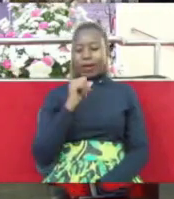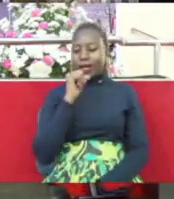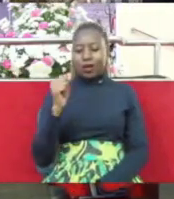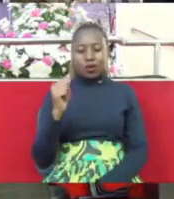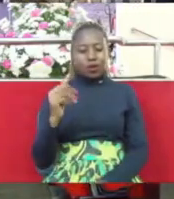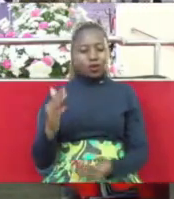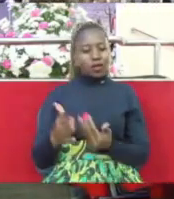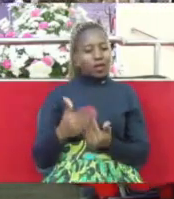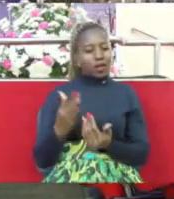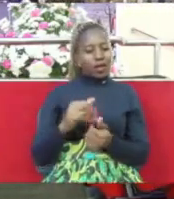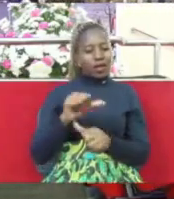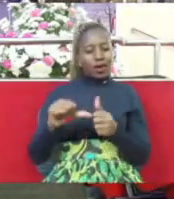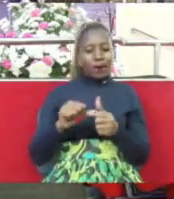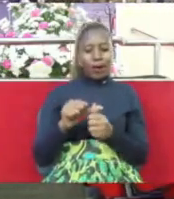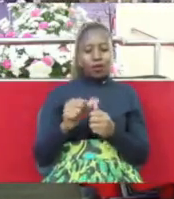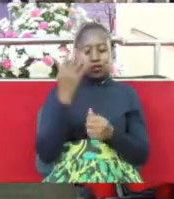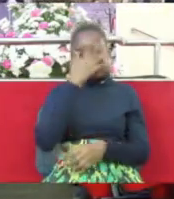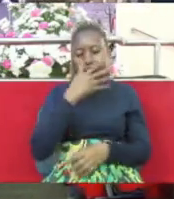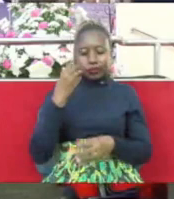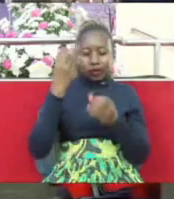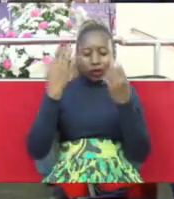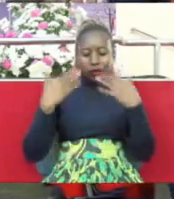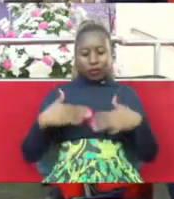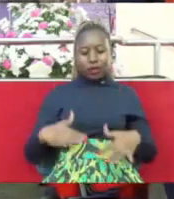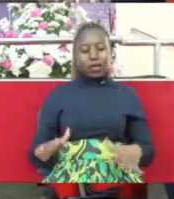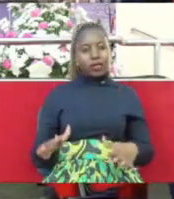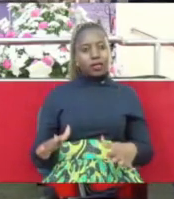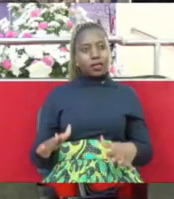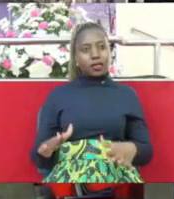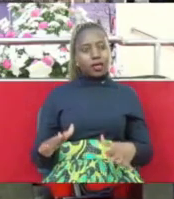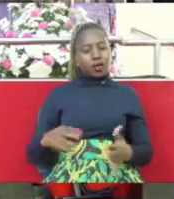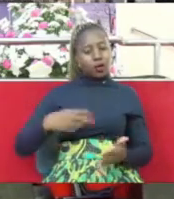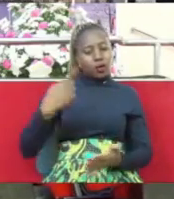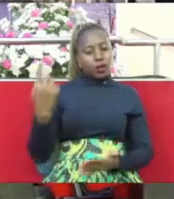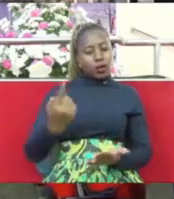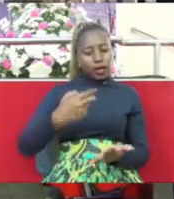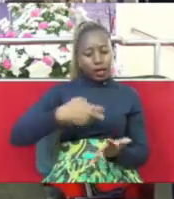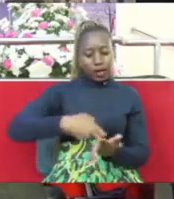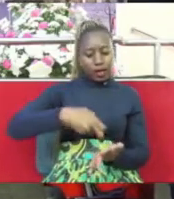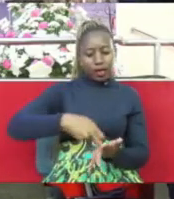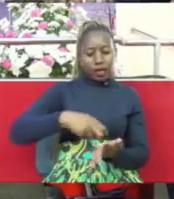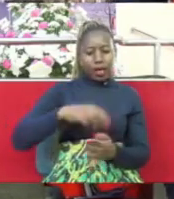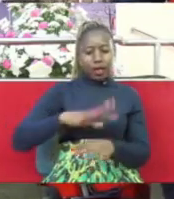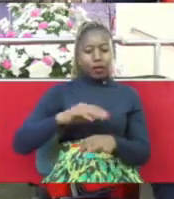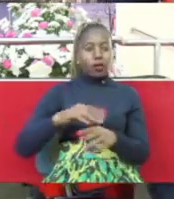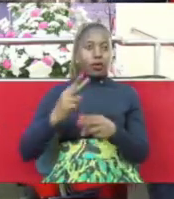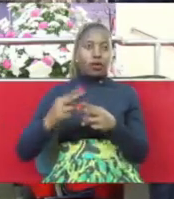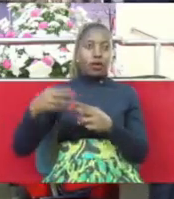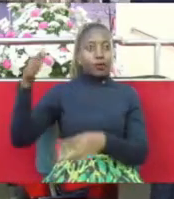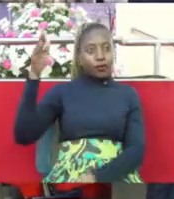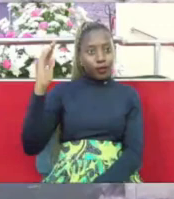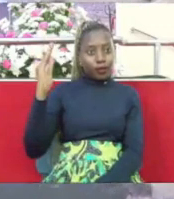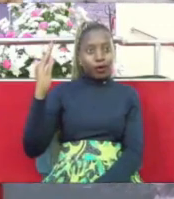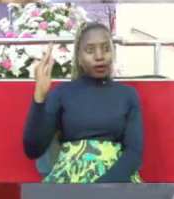beautiful dresses and the like. Na usijali kuhusu mavazi mazuri sana. You would kneel and call on the name of the Lord. Ungepiga magoti na uitie jina la Bwana. You